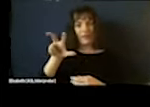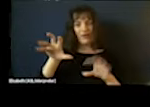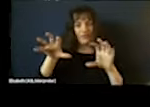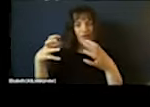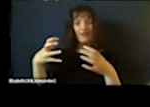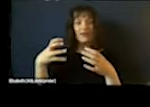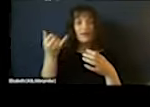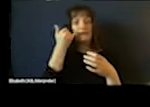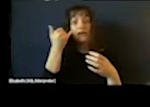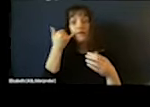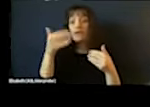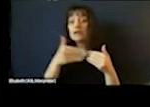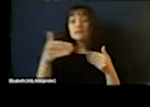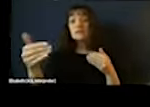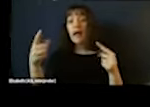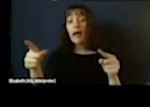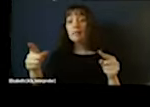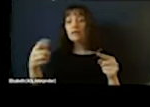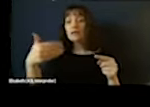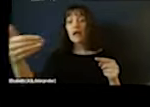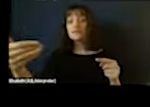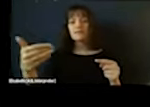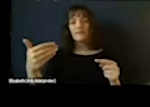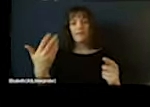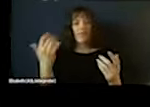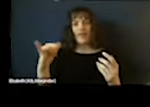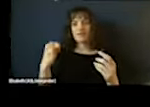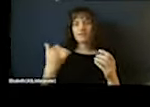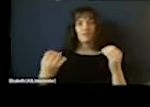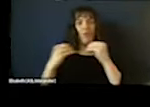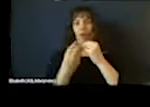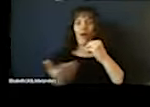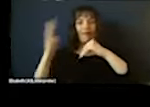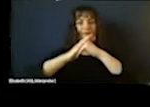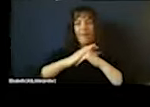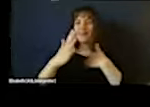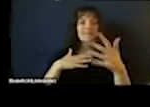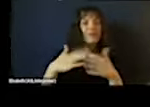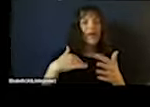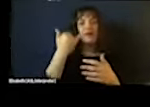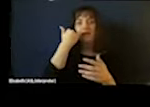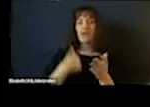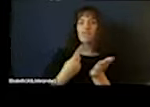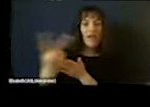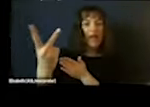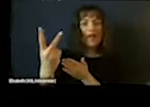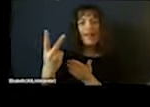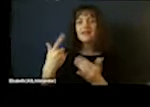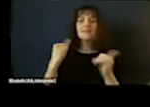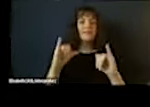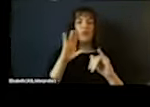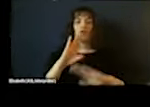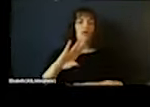bonus. Whenever I will eliminate it, whenever I fail to be an astronaut, it's good enough because